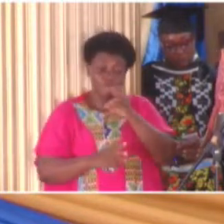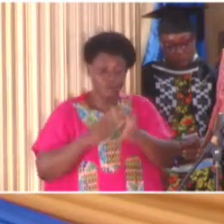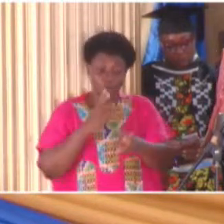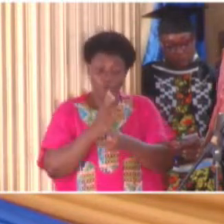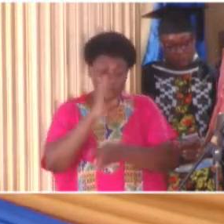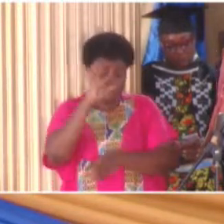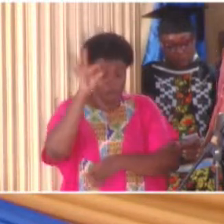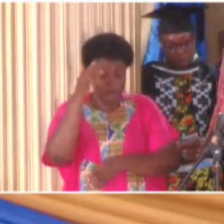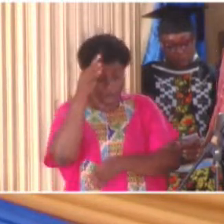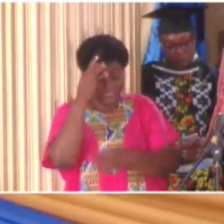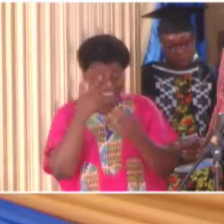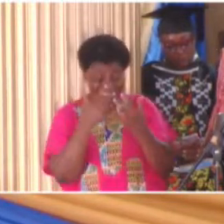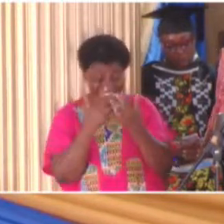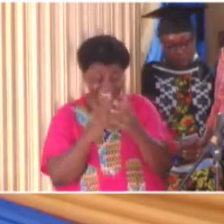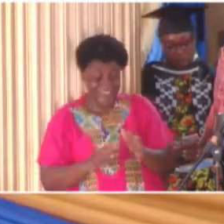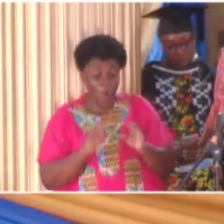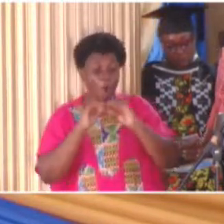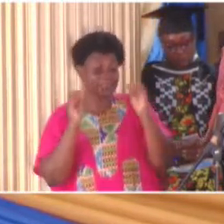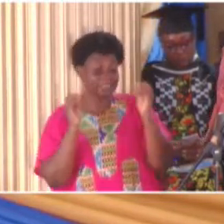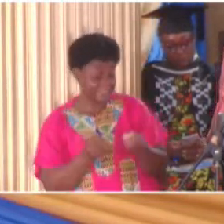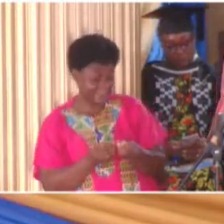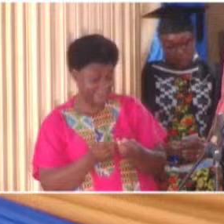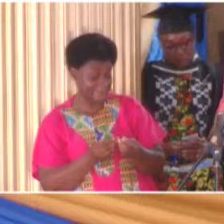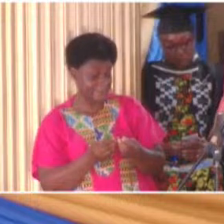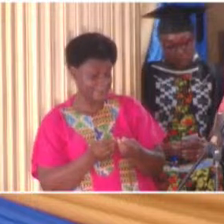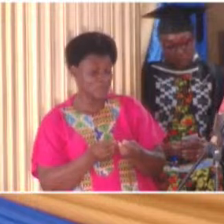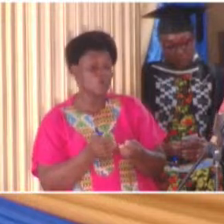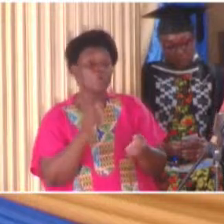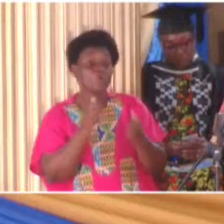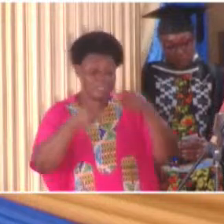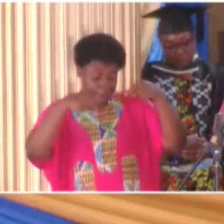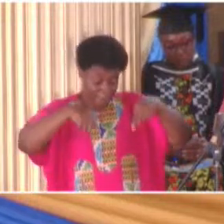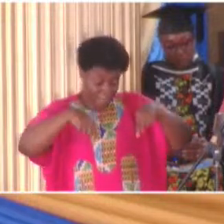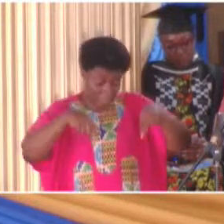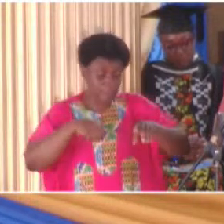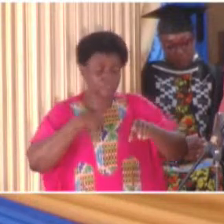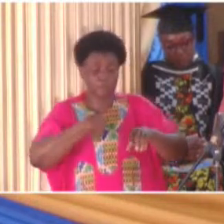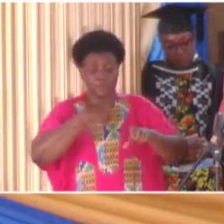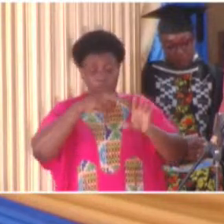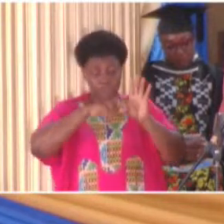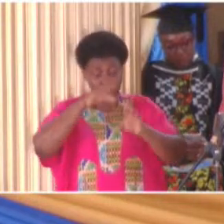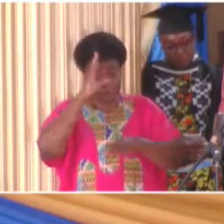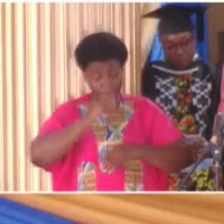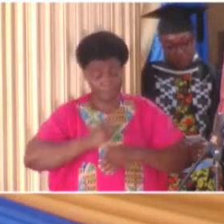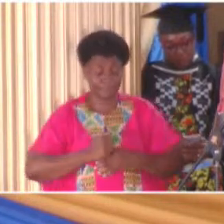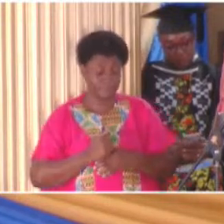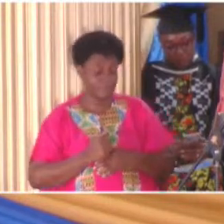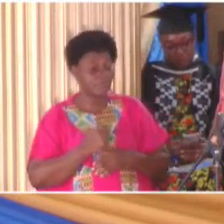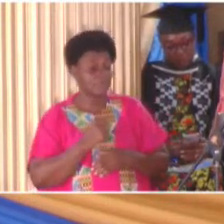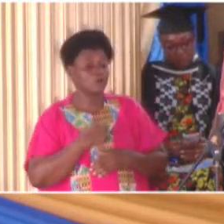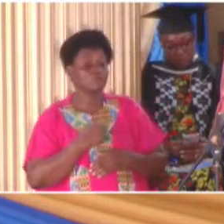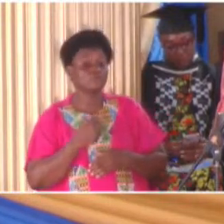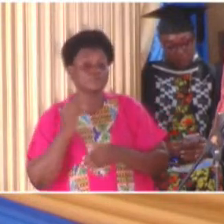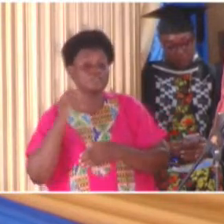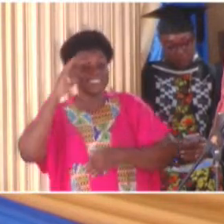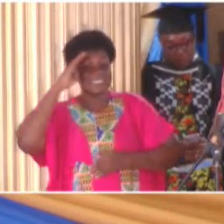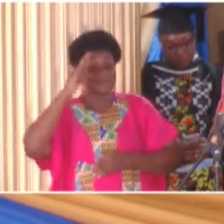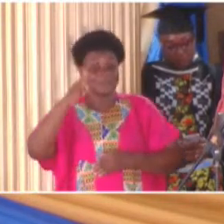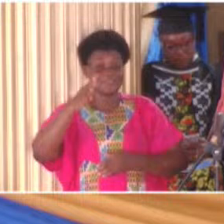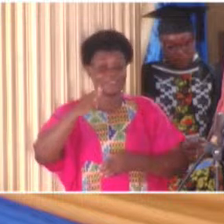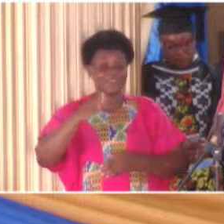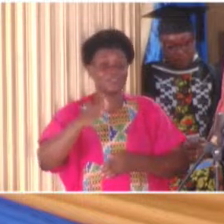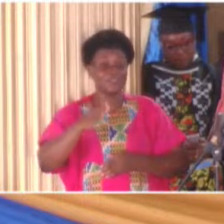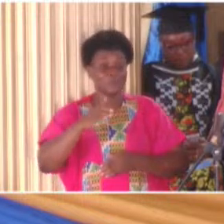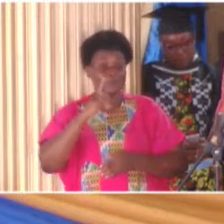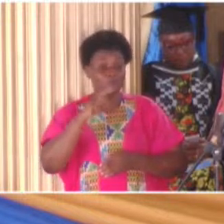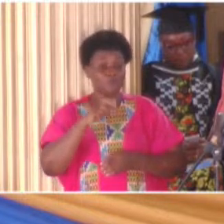Engineering Organizations, which I currently chair. I also bring you special greetings from Almighty